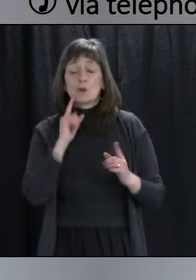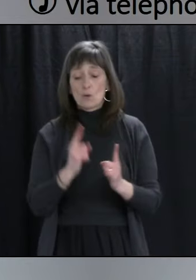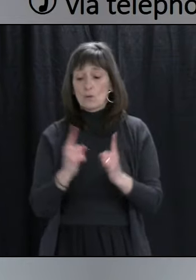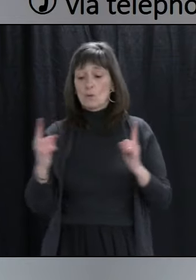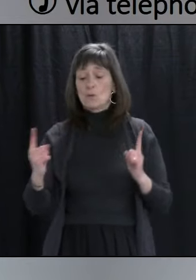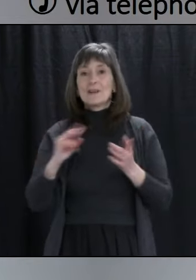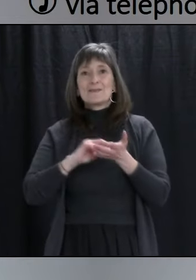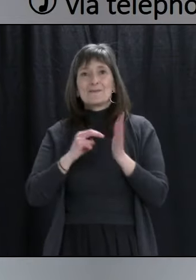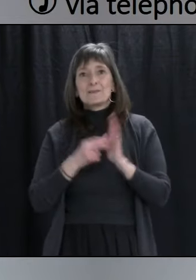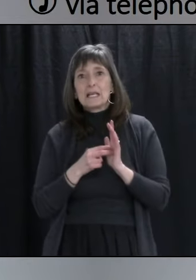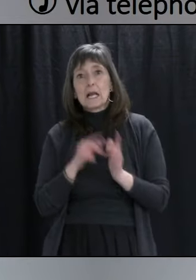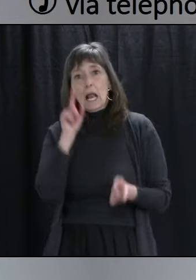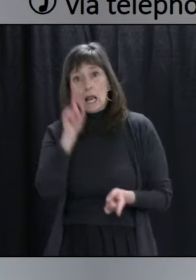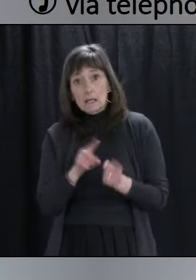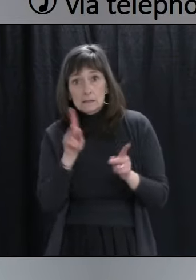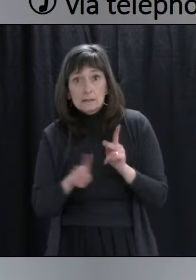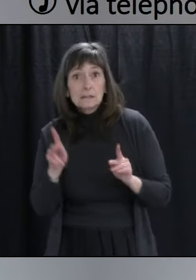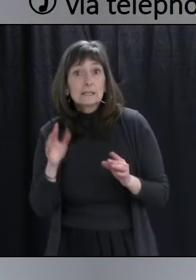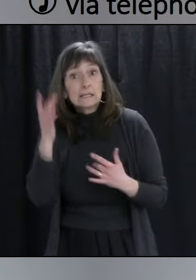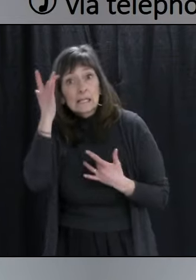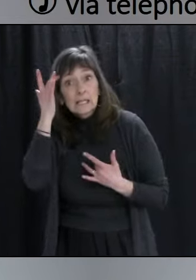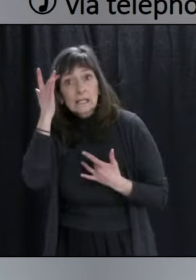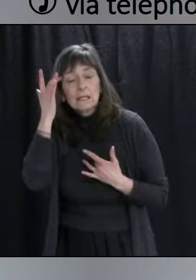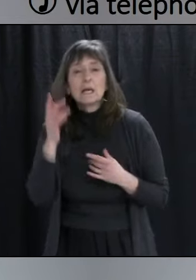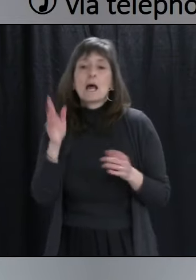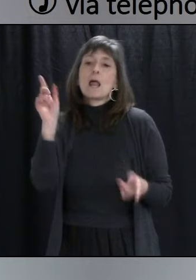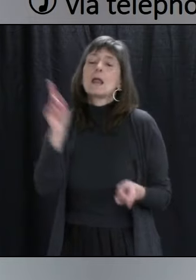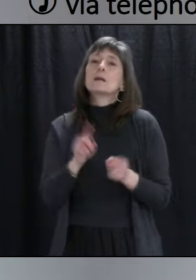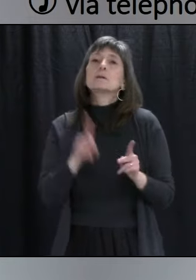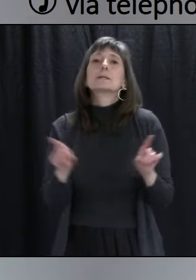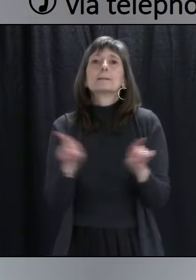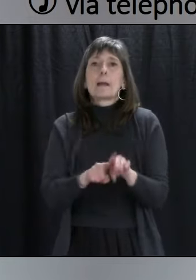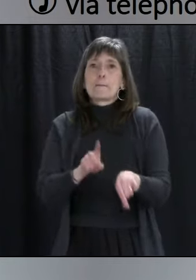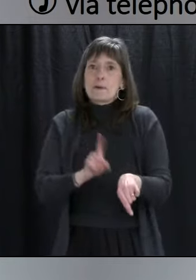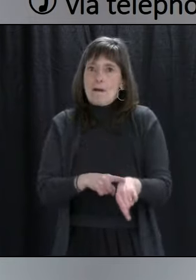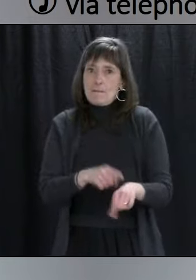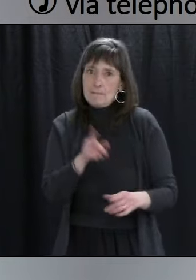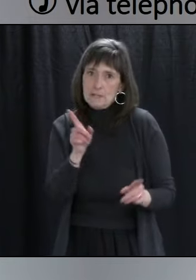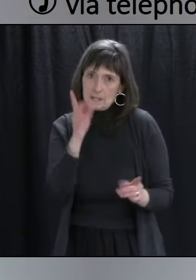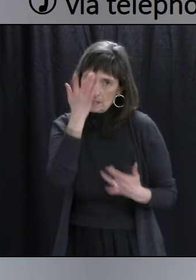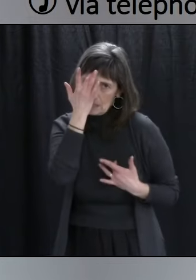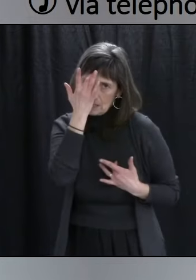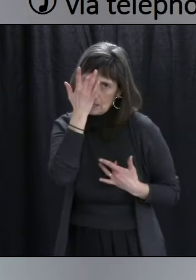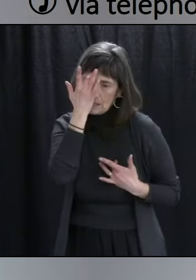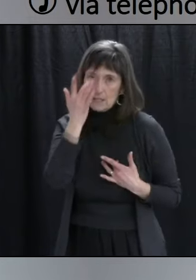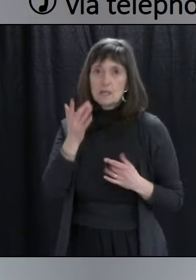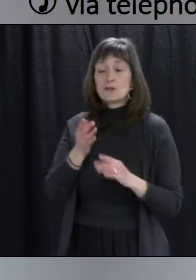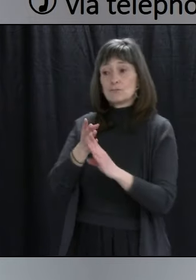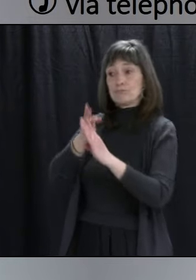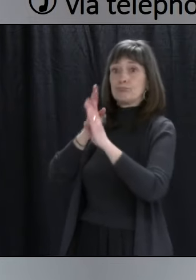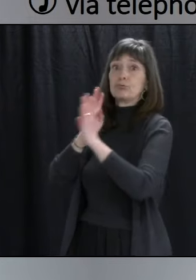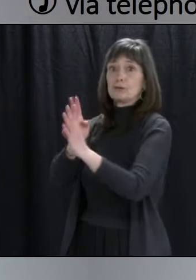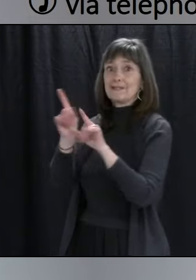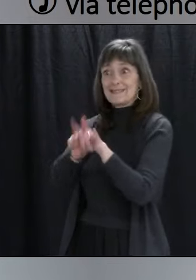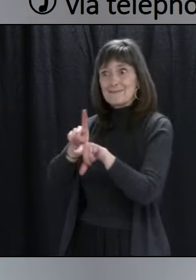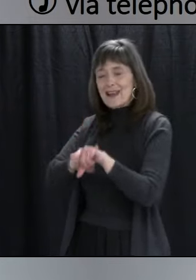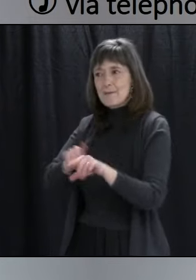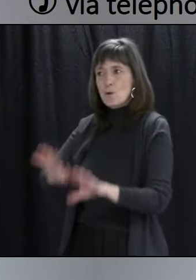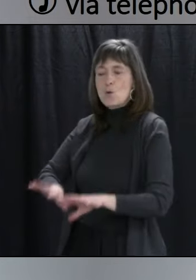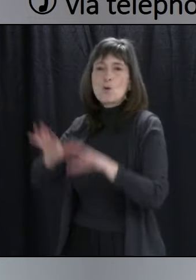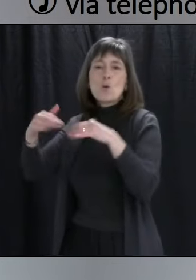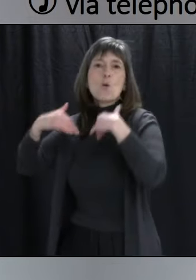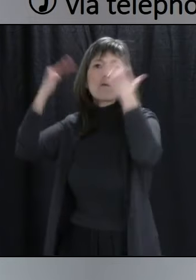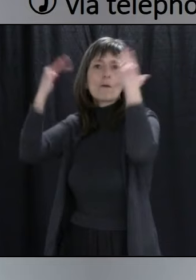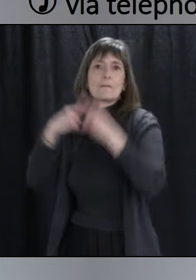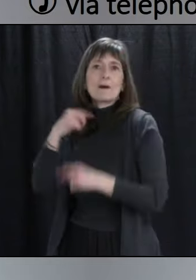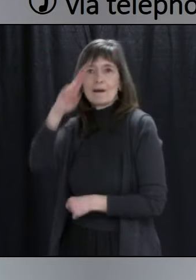does is it allows our hospital capacity to be able to cope. If we cannot delay the